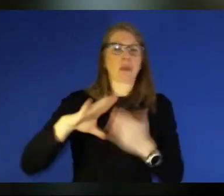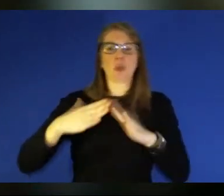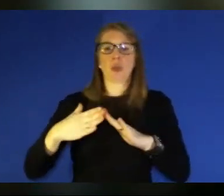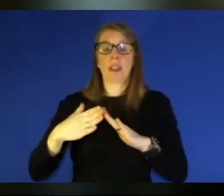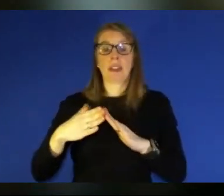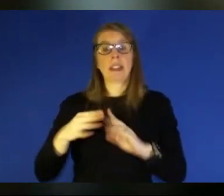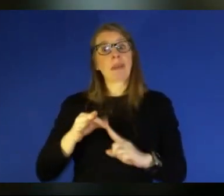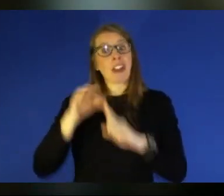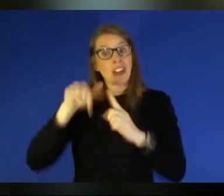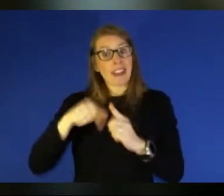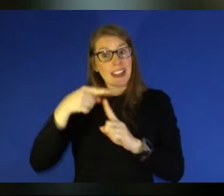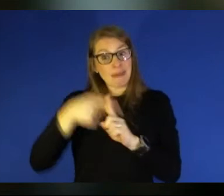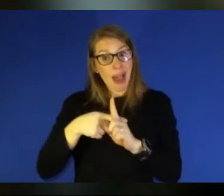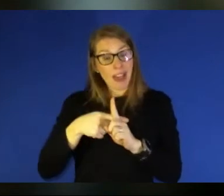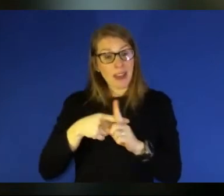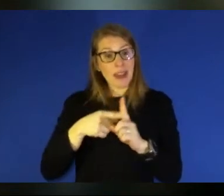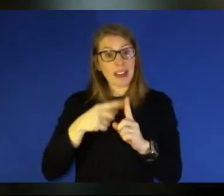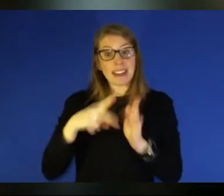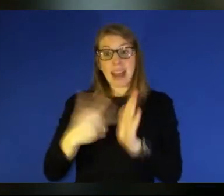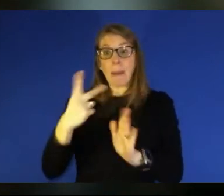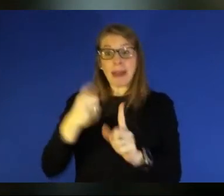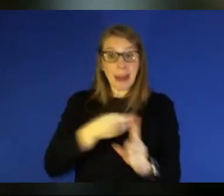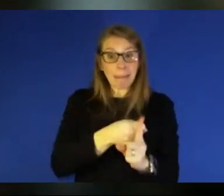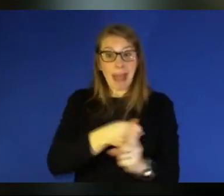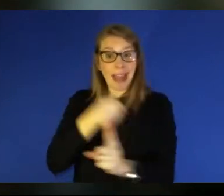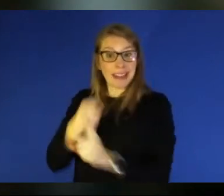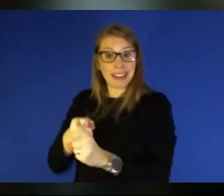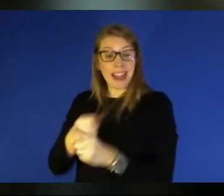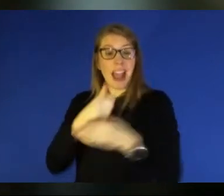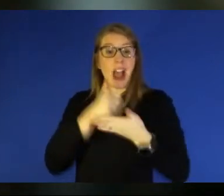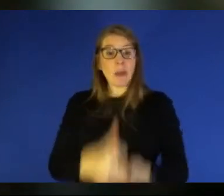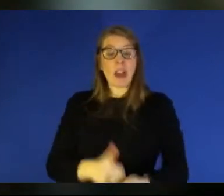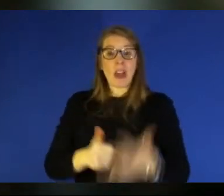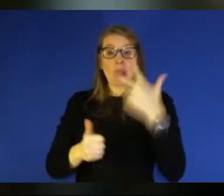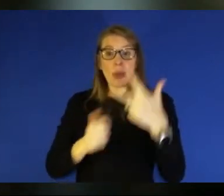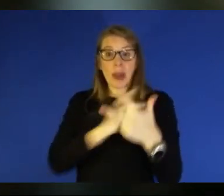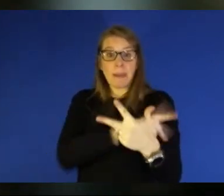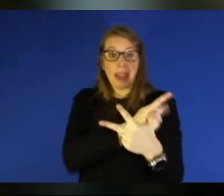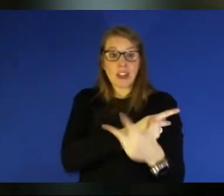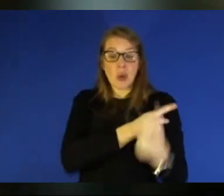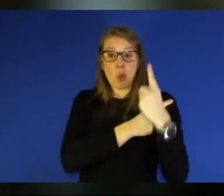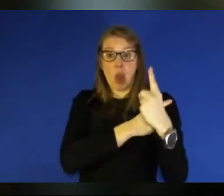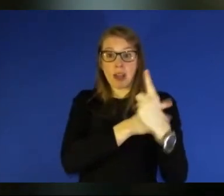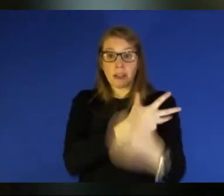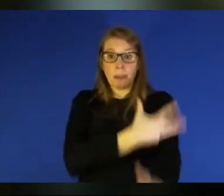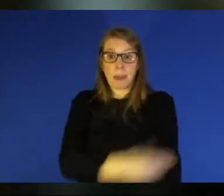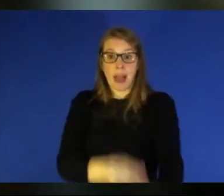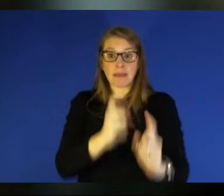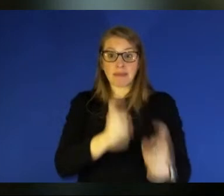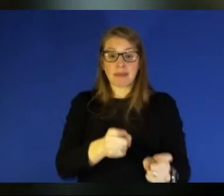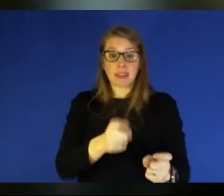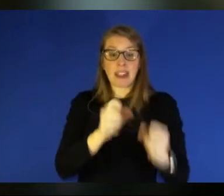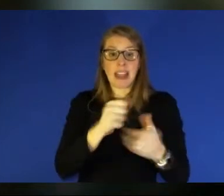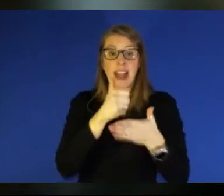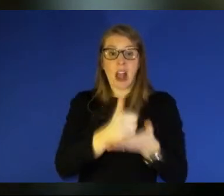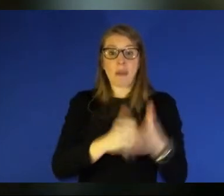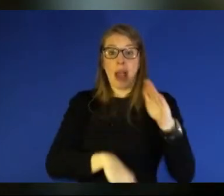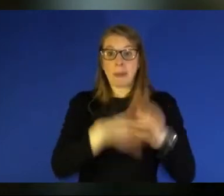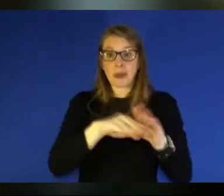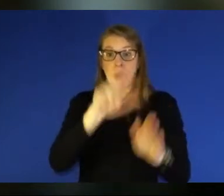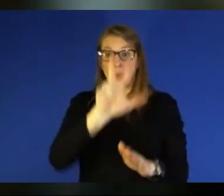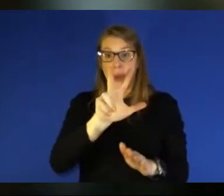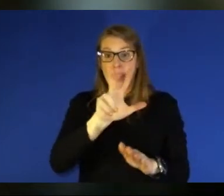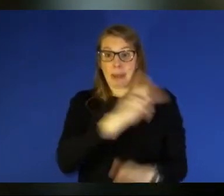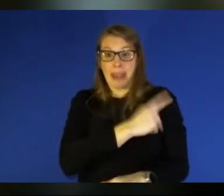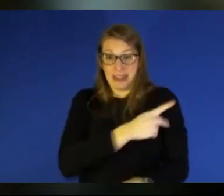You can double your impact. You can help 3 patients. One blood donation can help up to 3 patients as well.